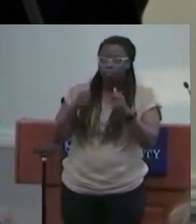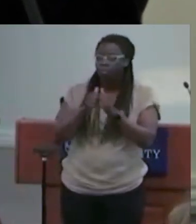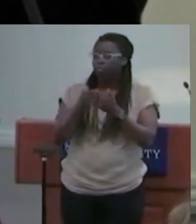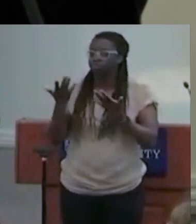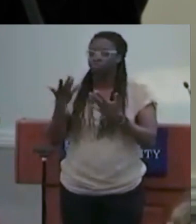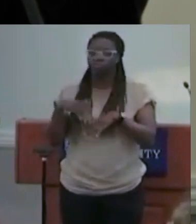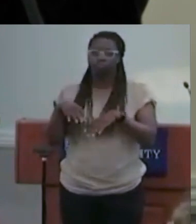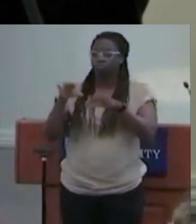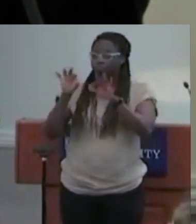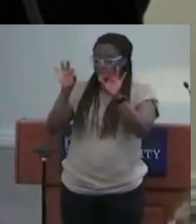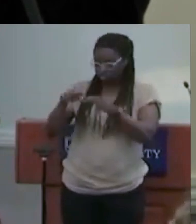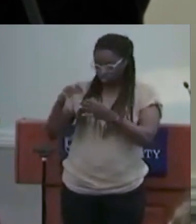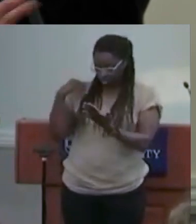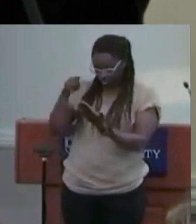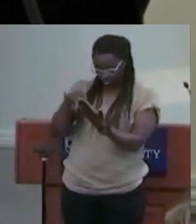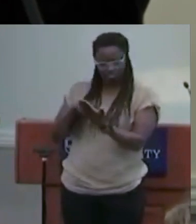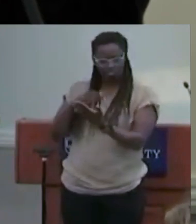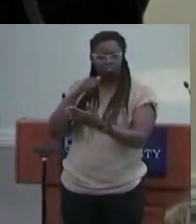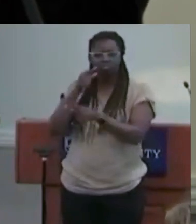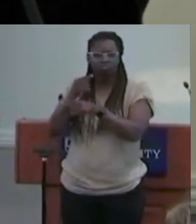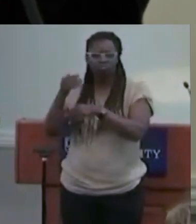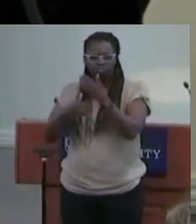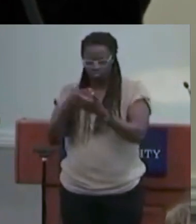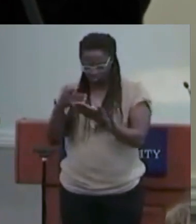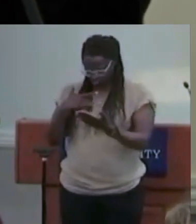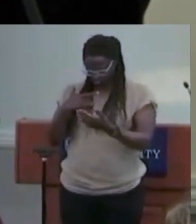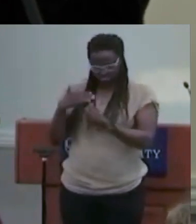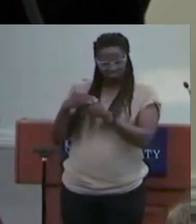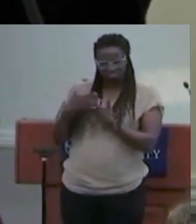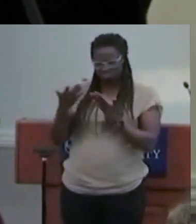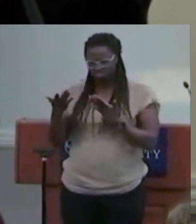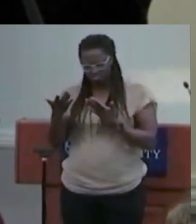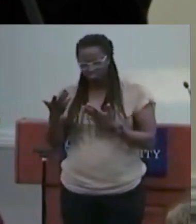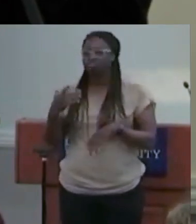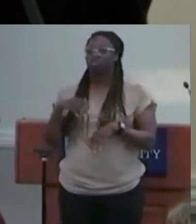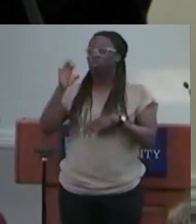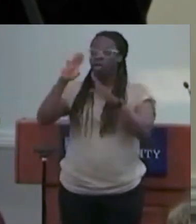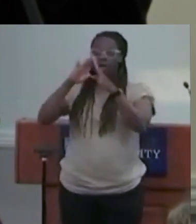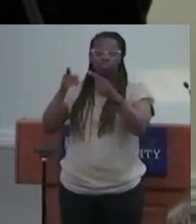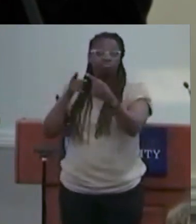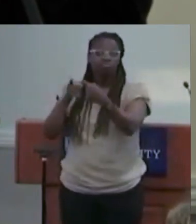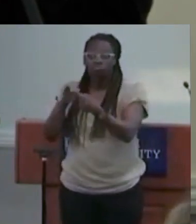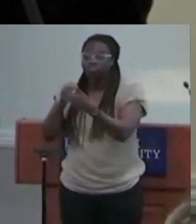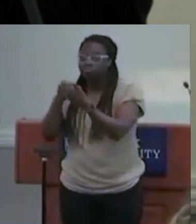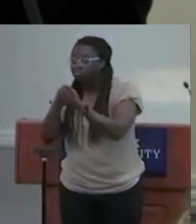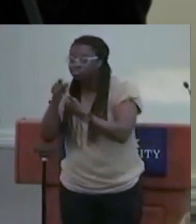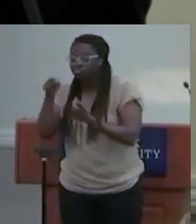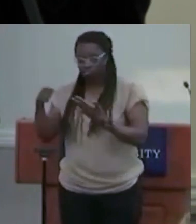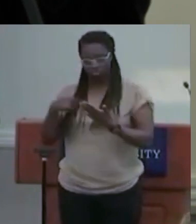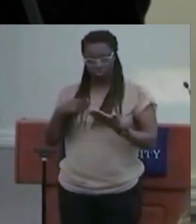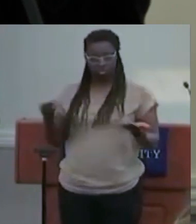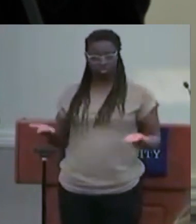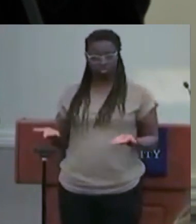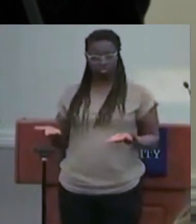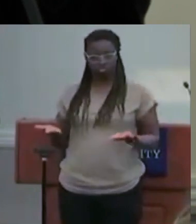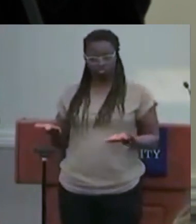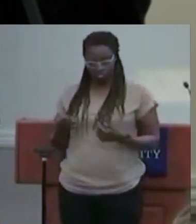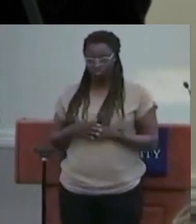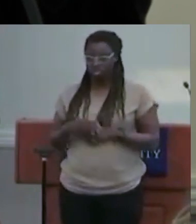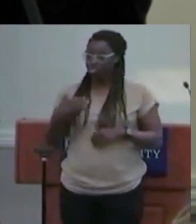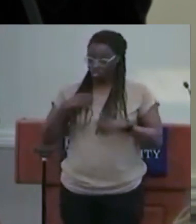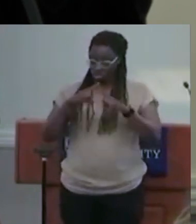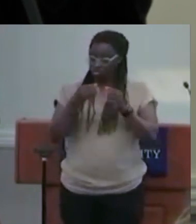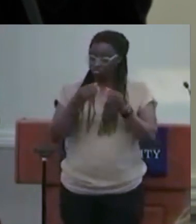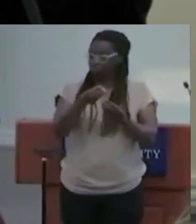that's while you are a tenant or you're buying or you have already bought a home. So please feel free to reach out to us. I have cards if you can stop by afterwards with my phone number